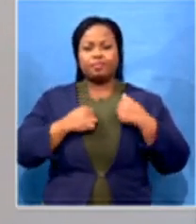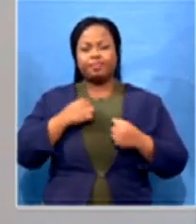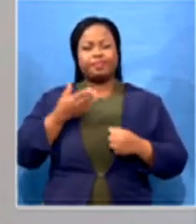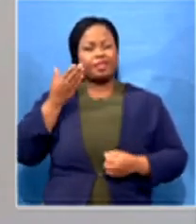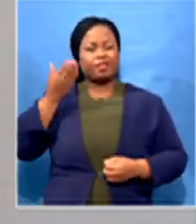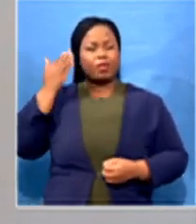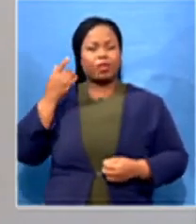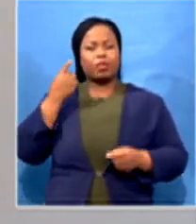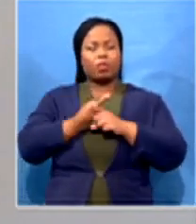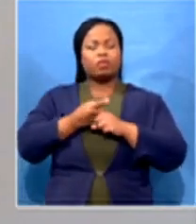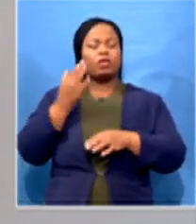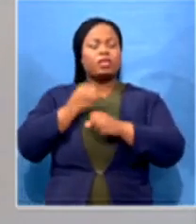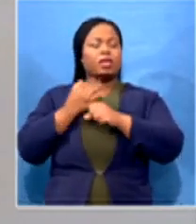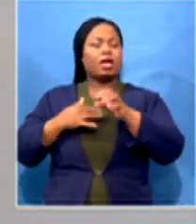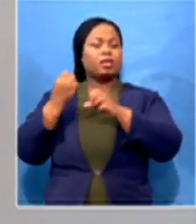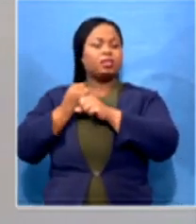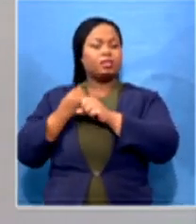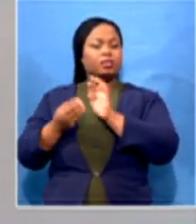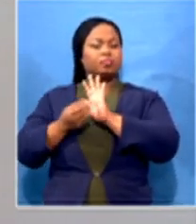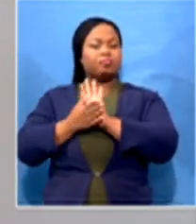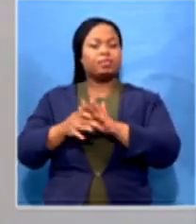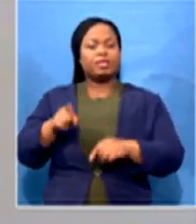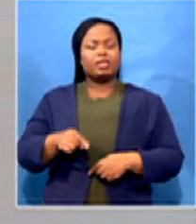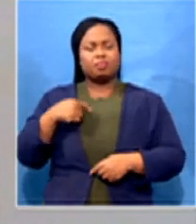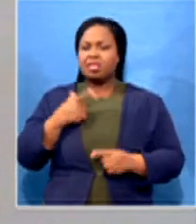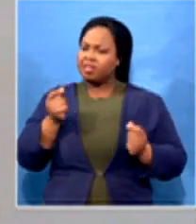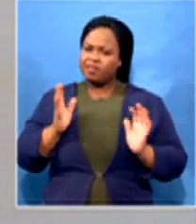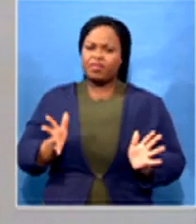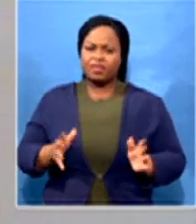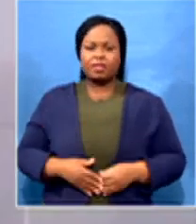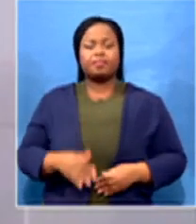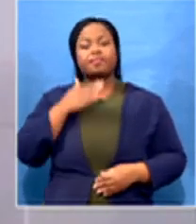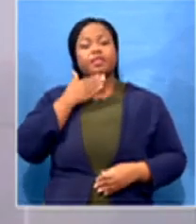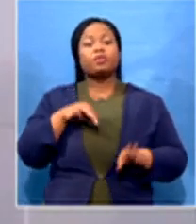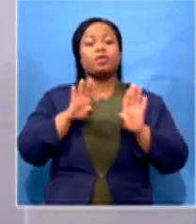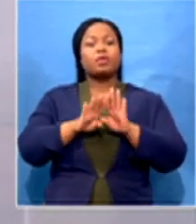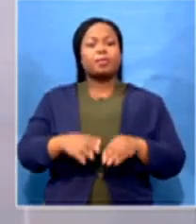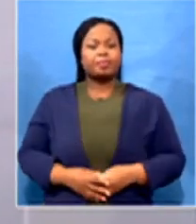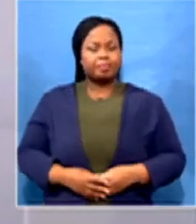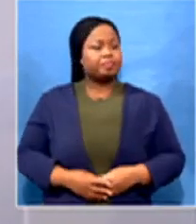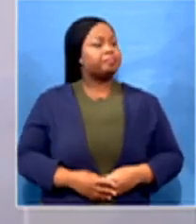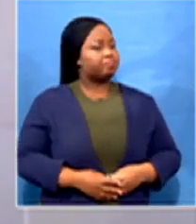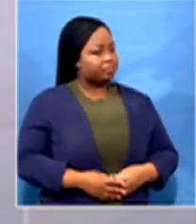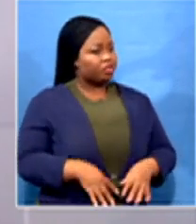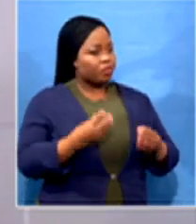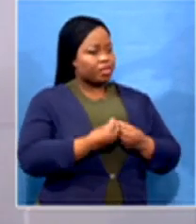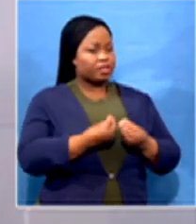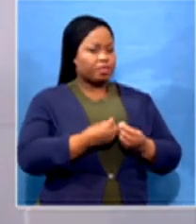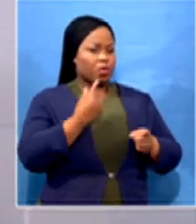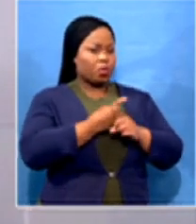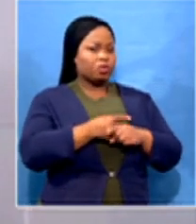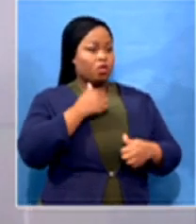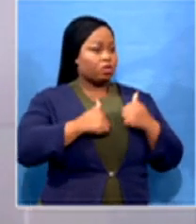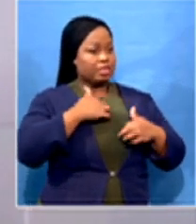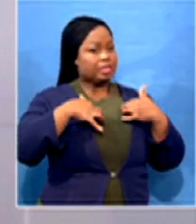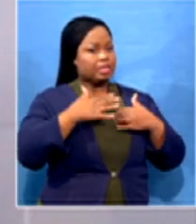there for years, haunting me, and I got it done thanks to lockdown. Okay, so there is something for road runners to look